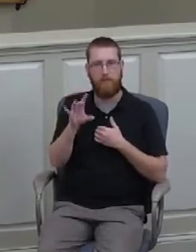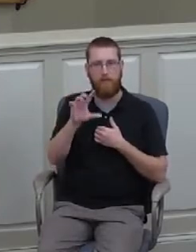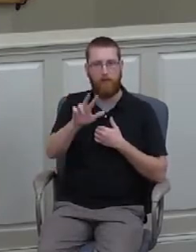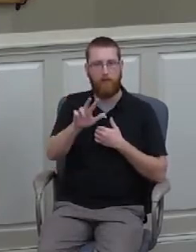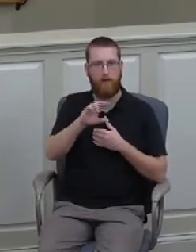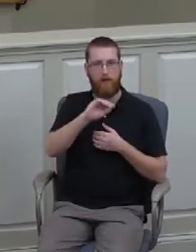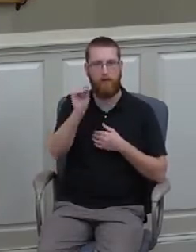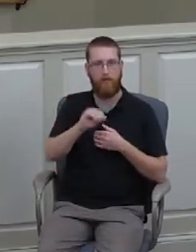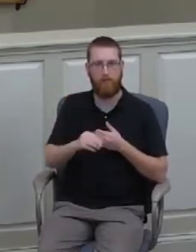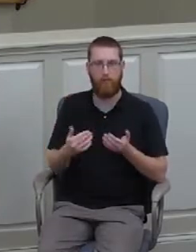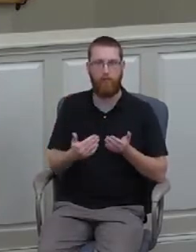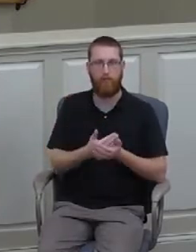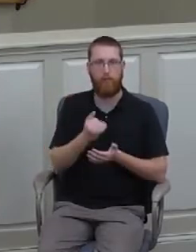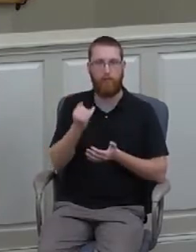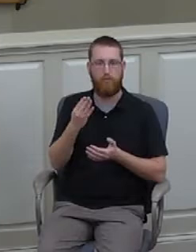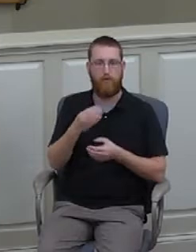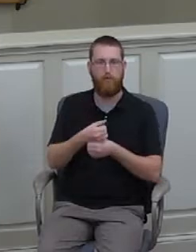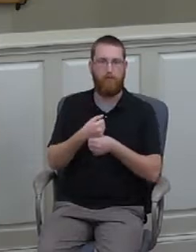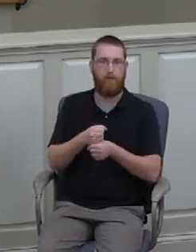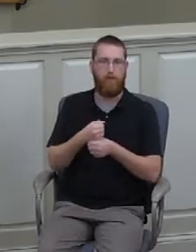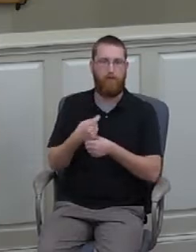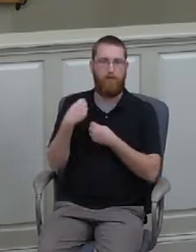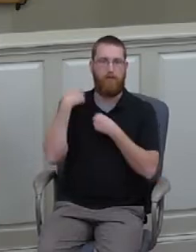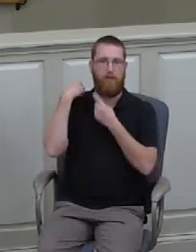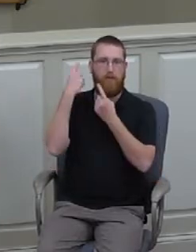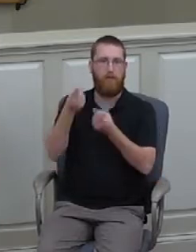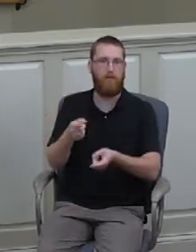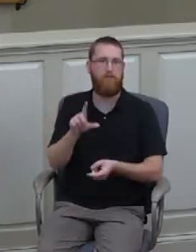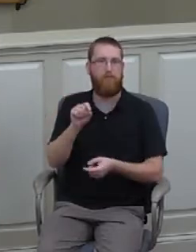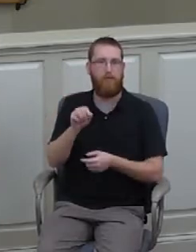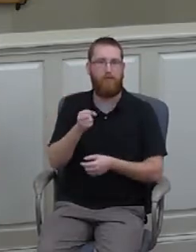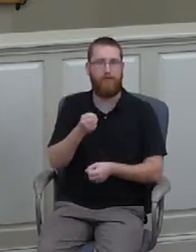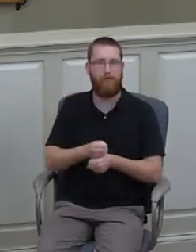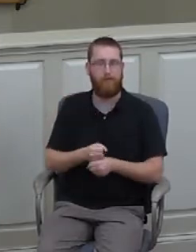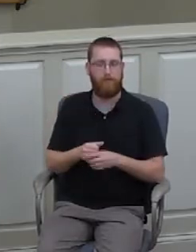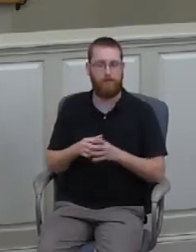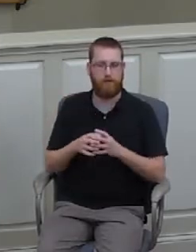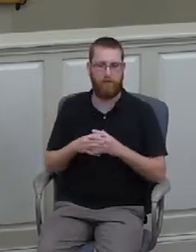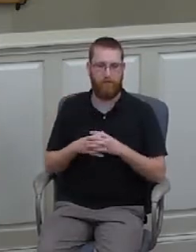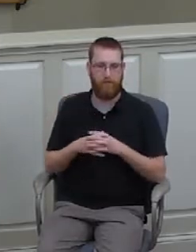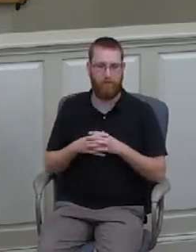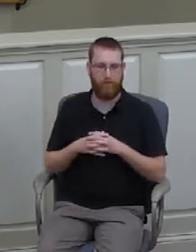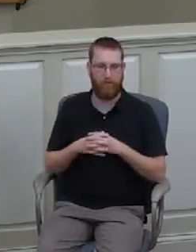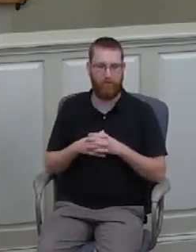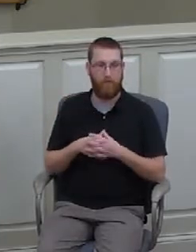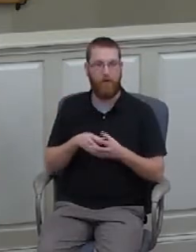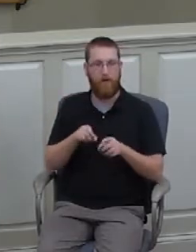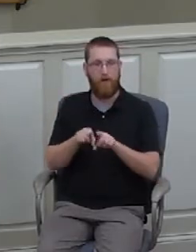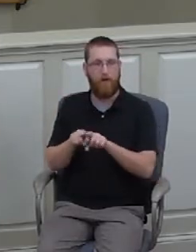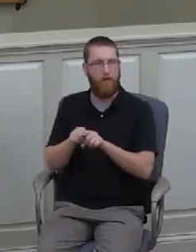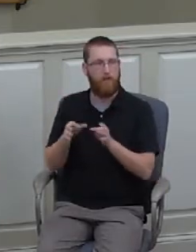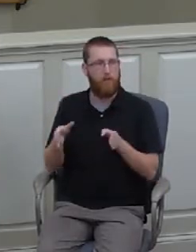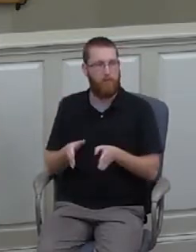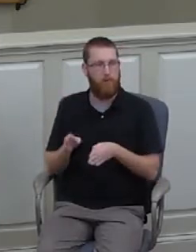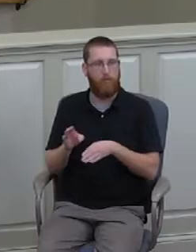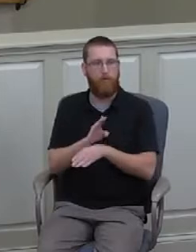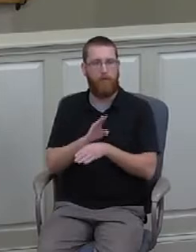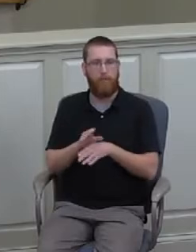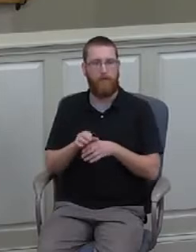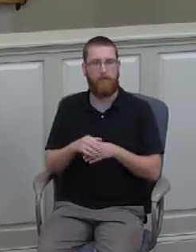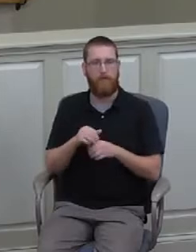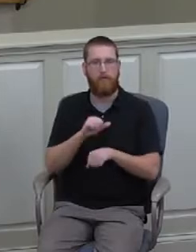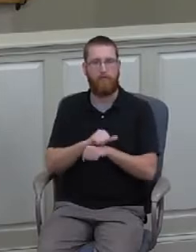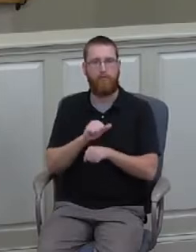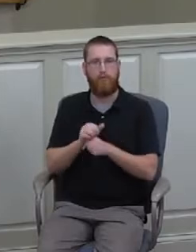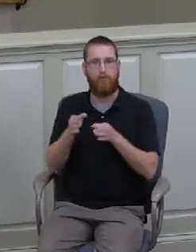net new jobs created over the past 20 years. Whereas small businesses employ over 49%